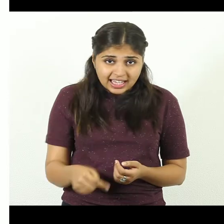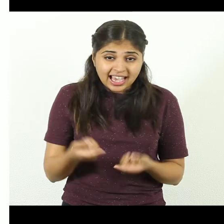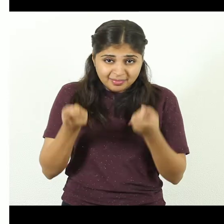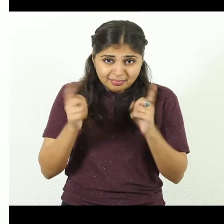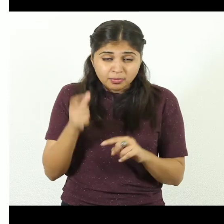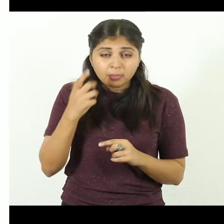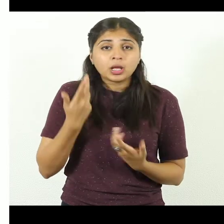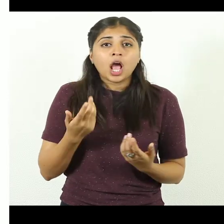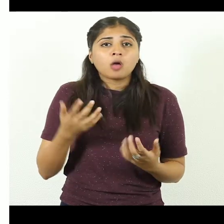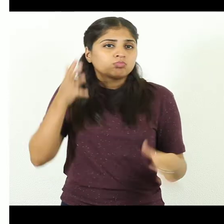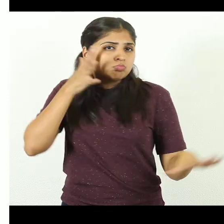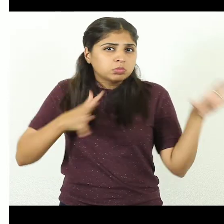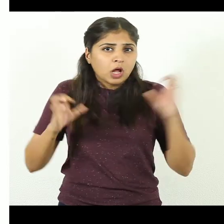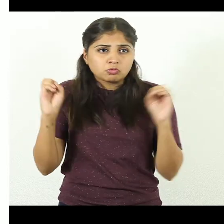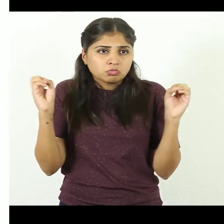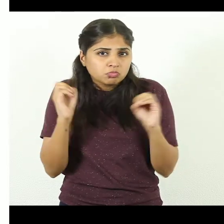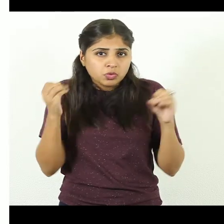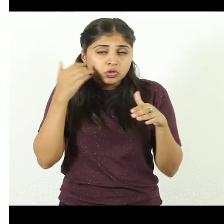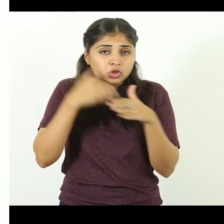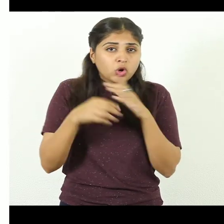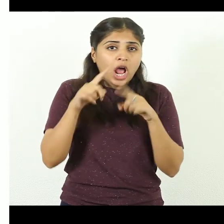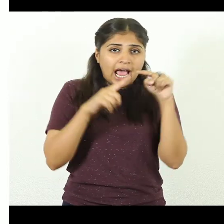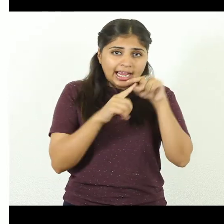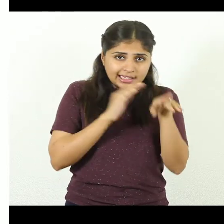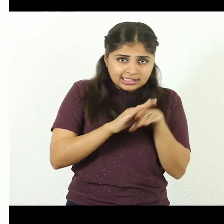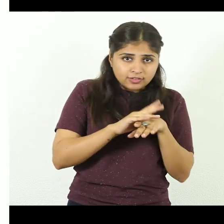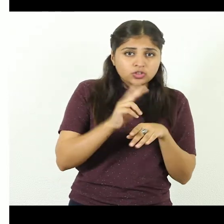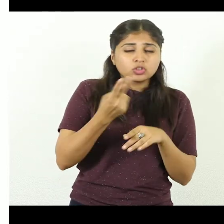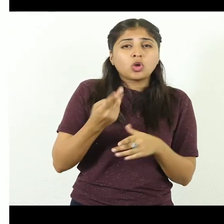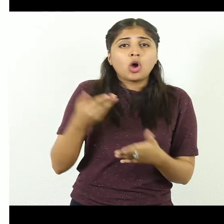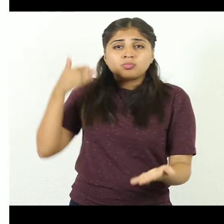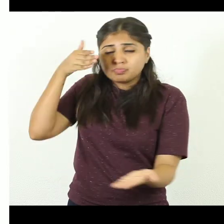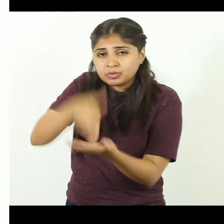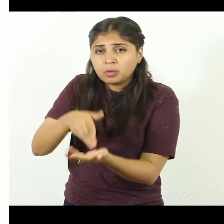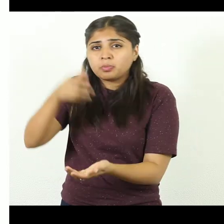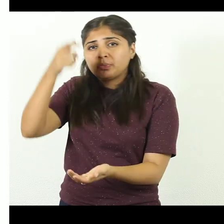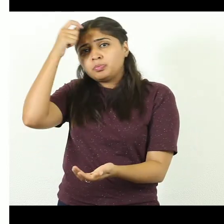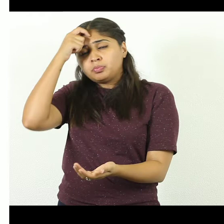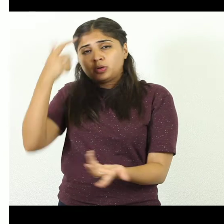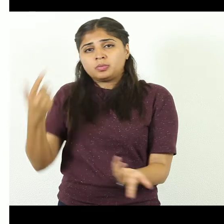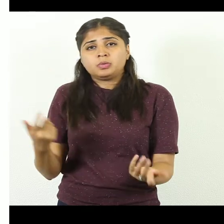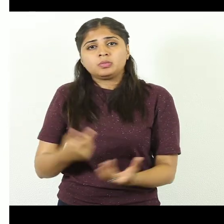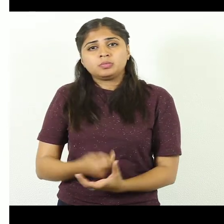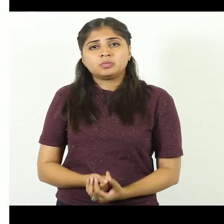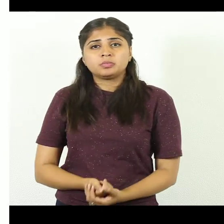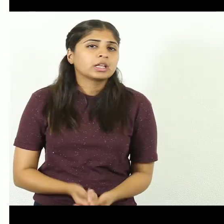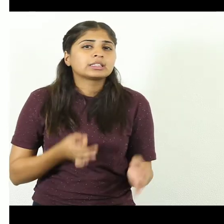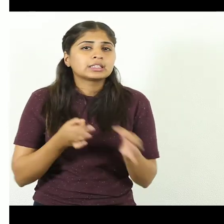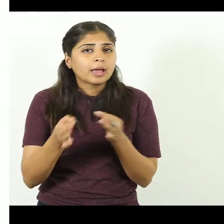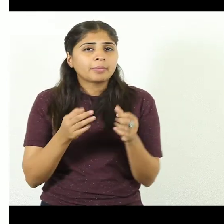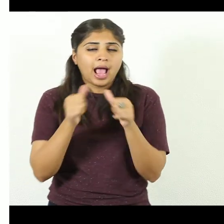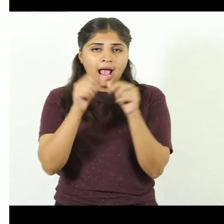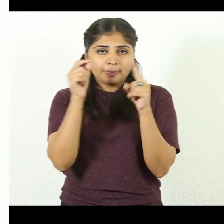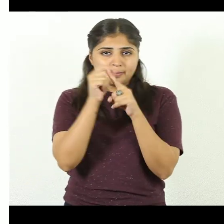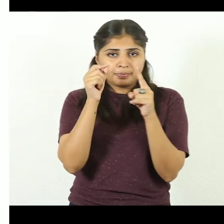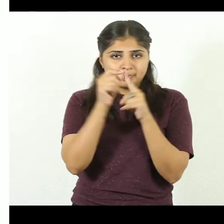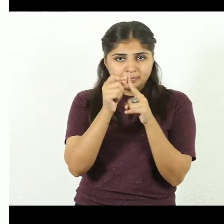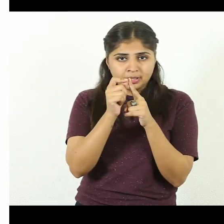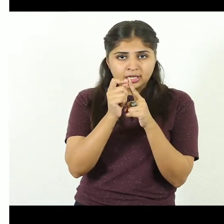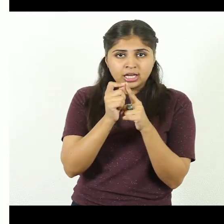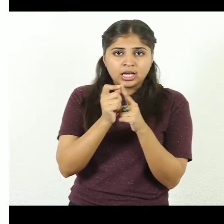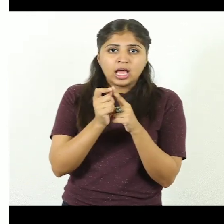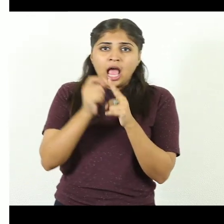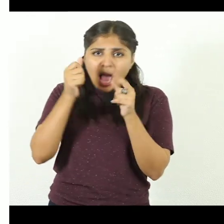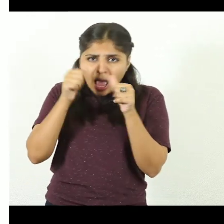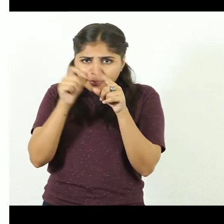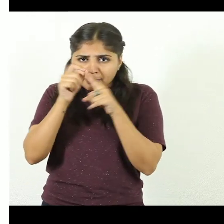Incidents. An incident is an unplanned interruption to an IT service or reduction in the quality of an IT service. For